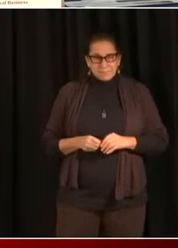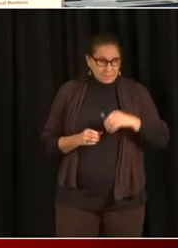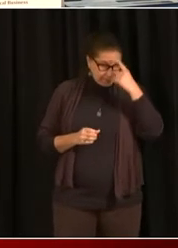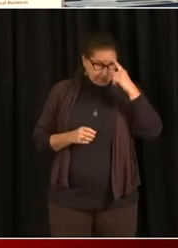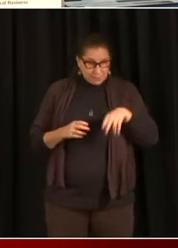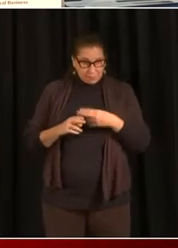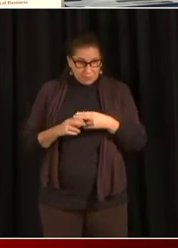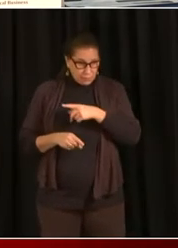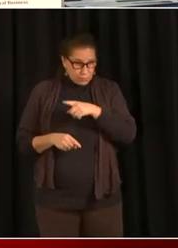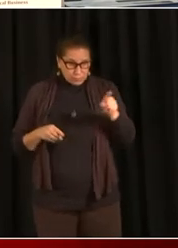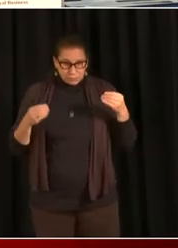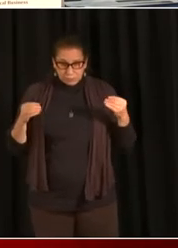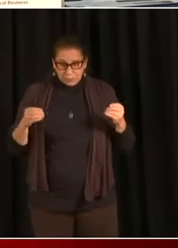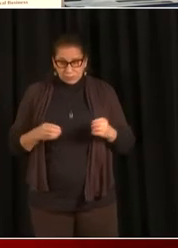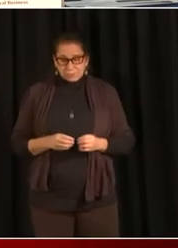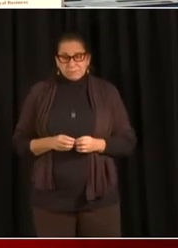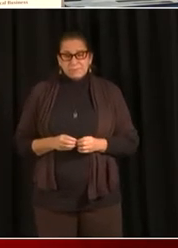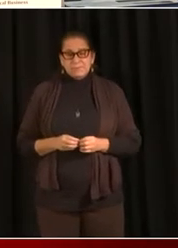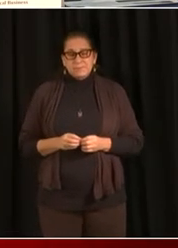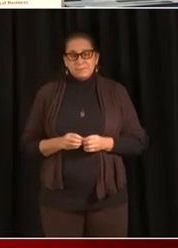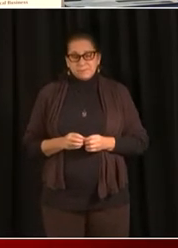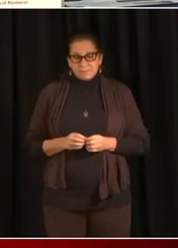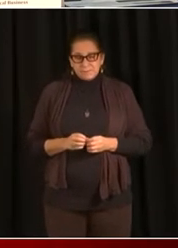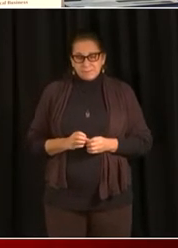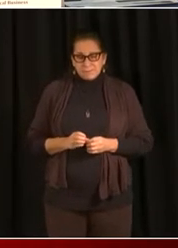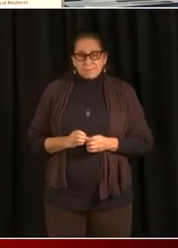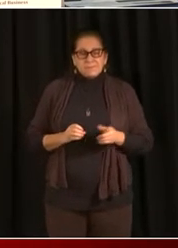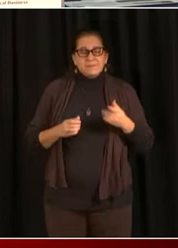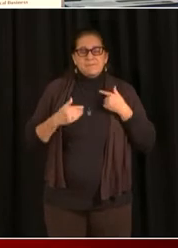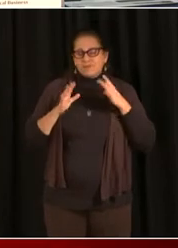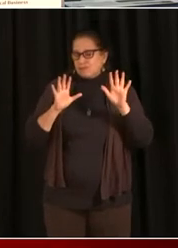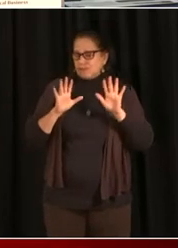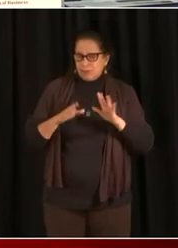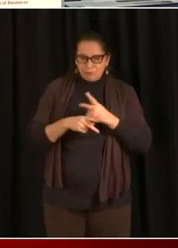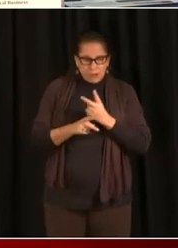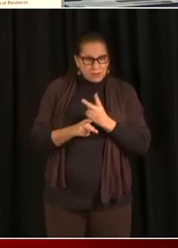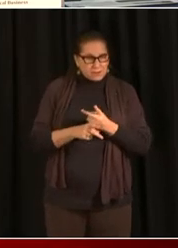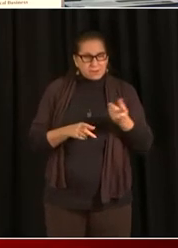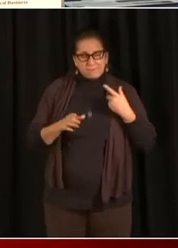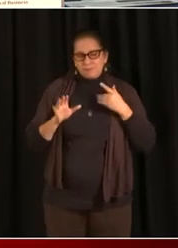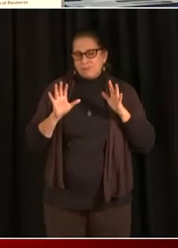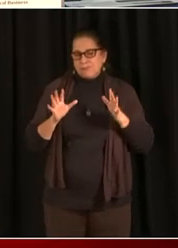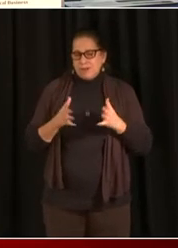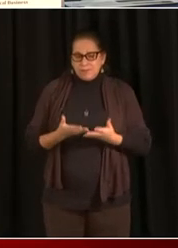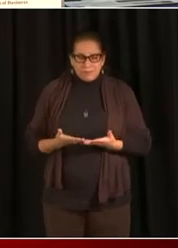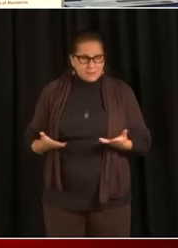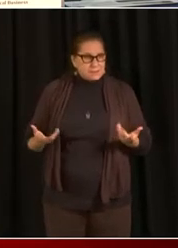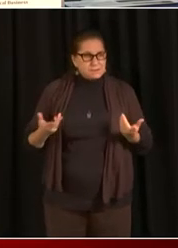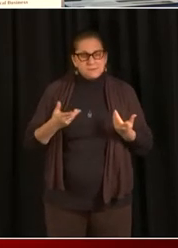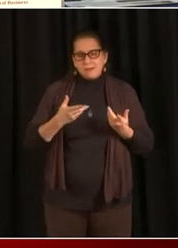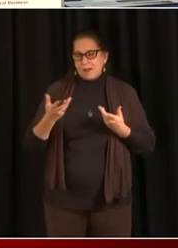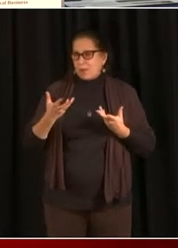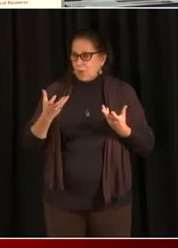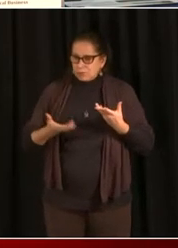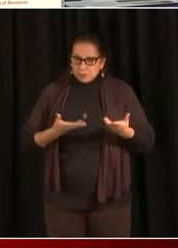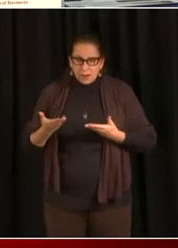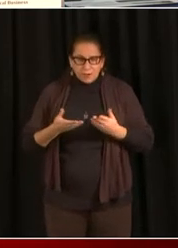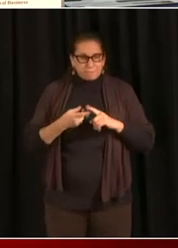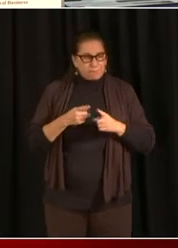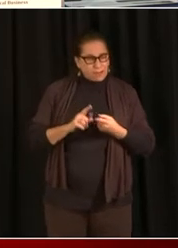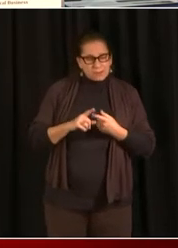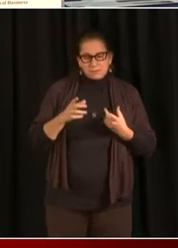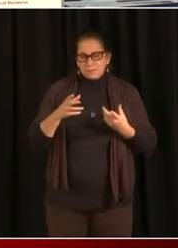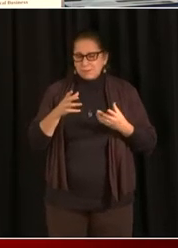might be able to do that same thing. We know our local stores have the best products. We know they are hiring our neighbors and friends, and we know that they